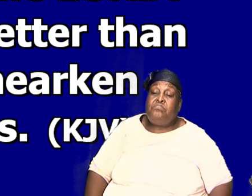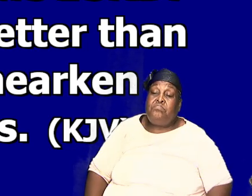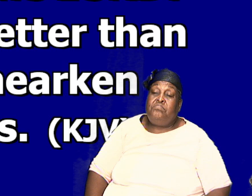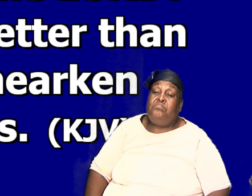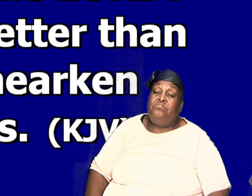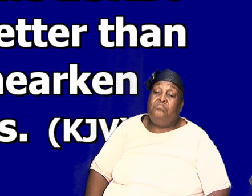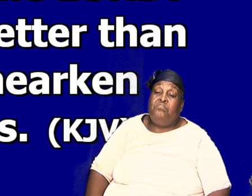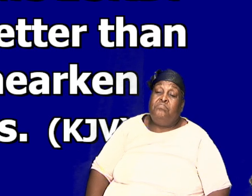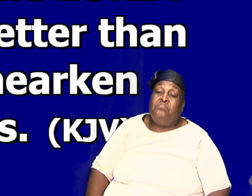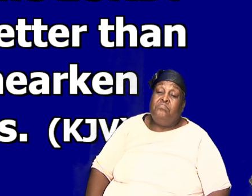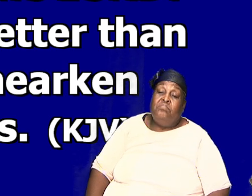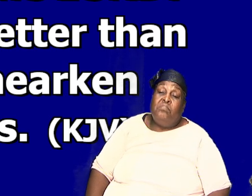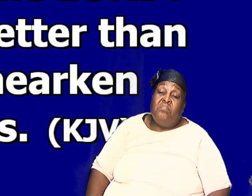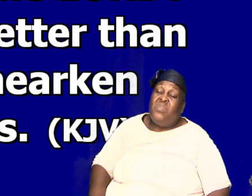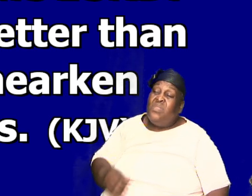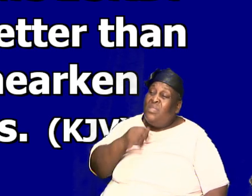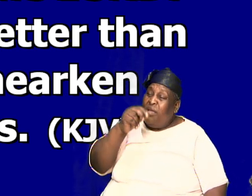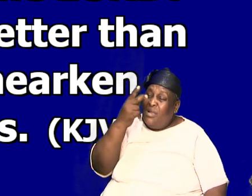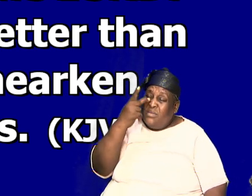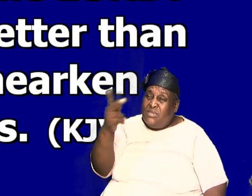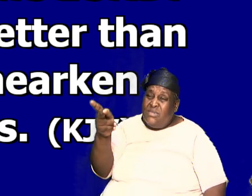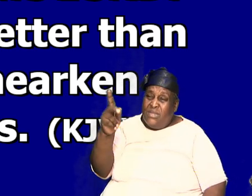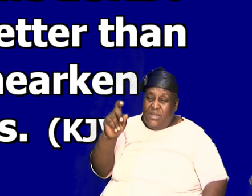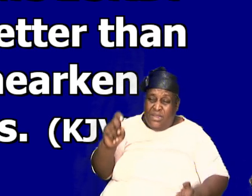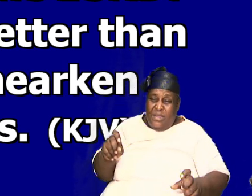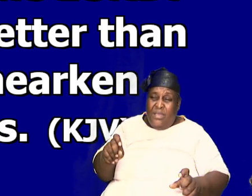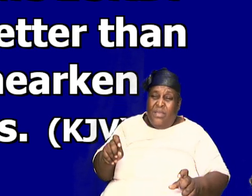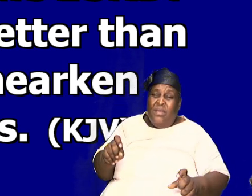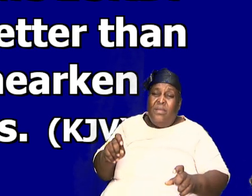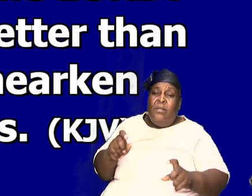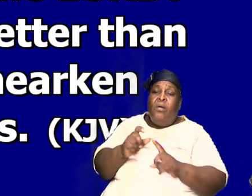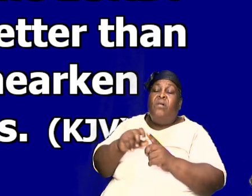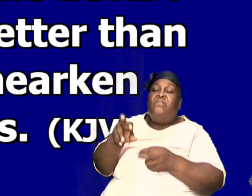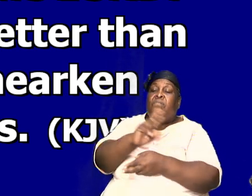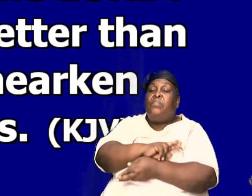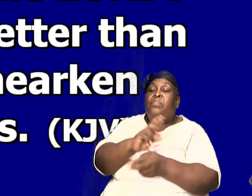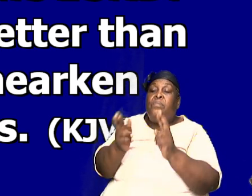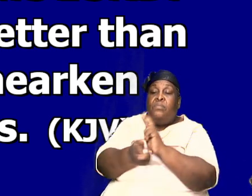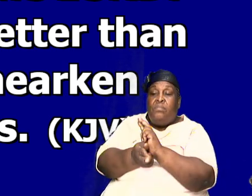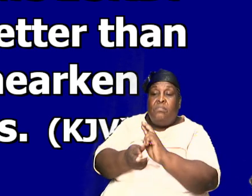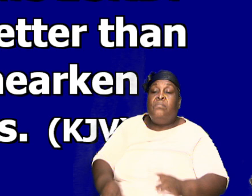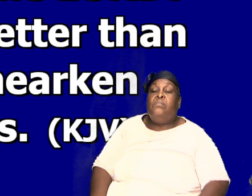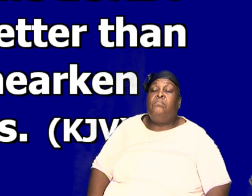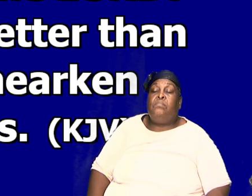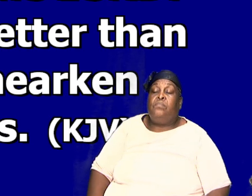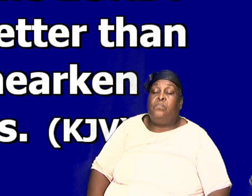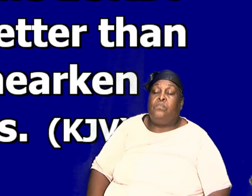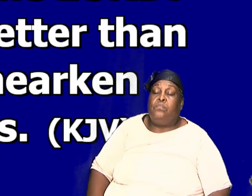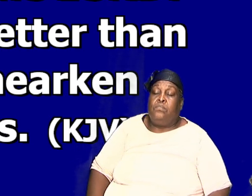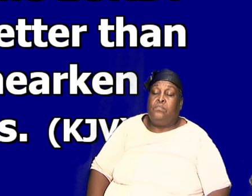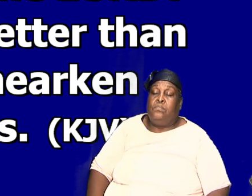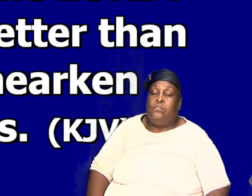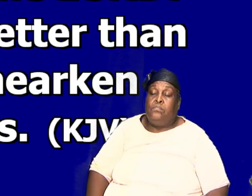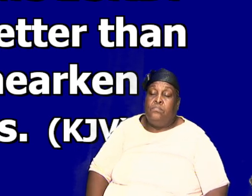He will not see the need for the sacrifice of the Lord Jesus Christ.